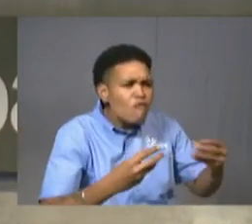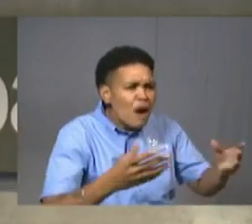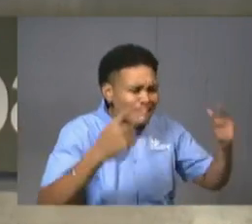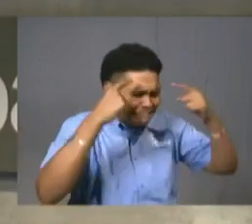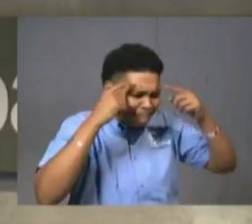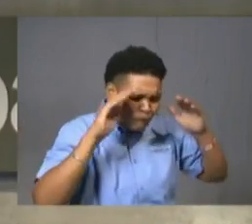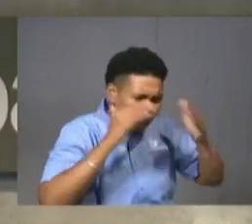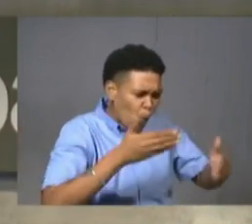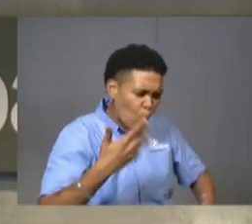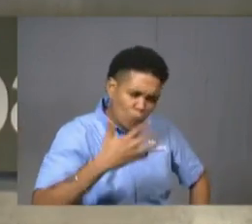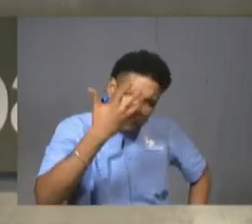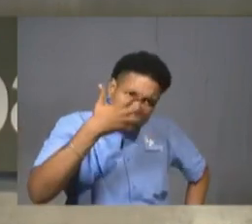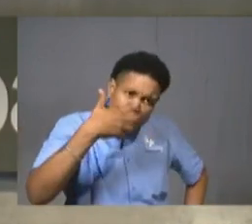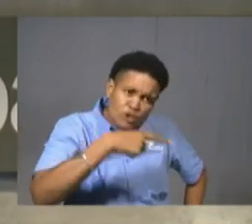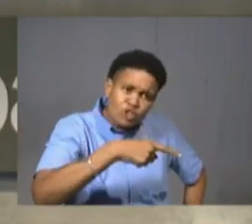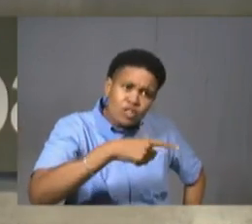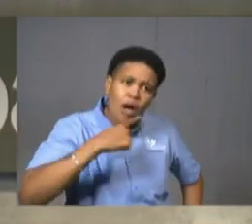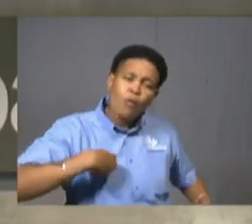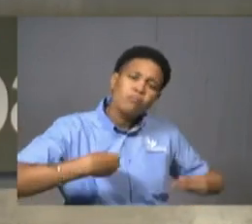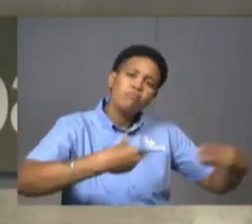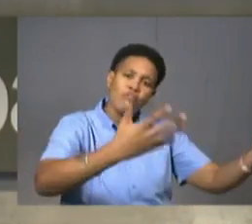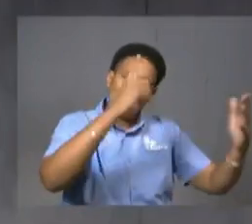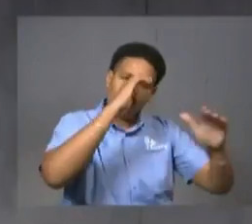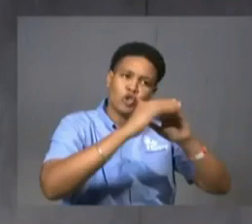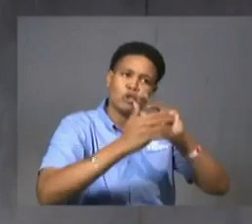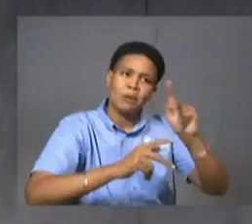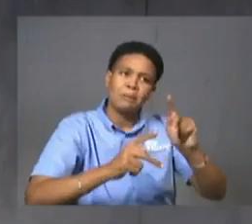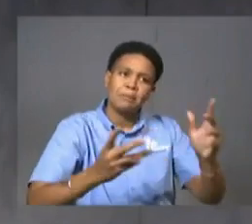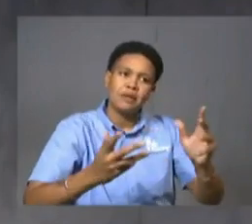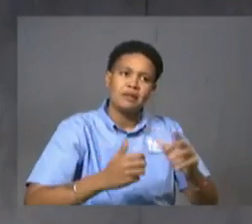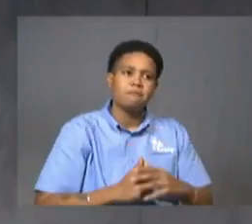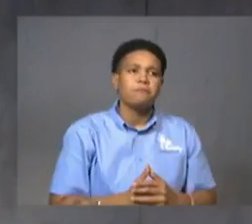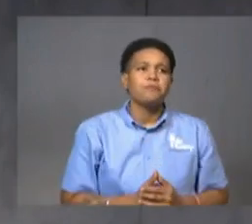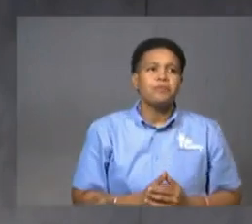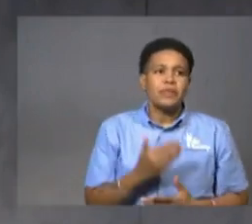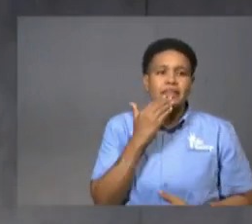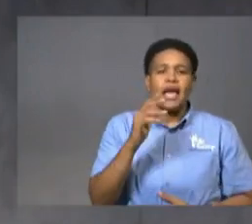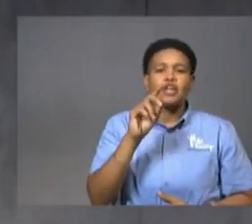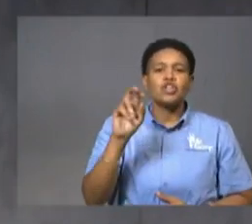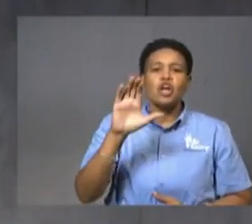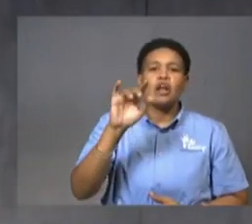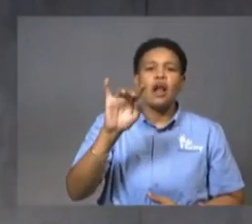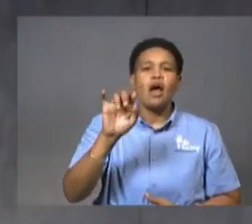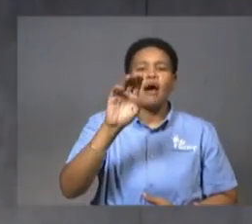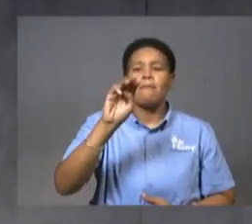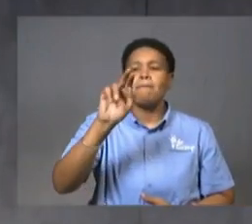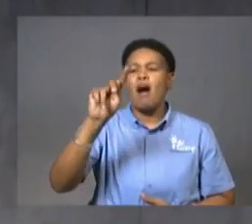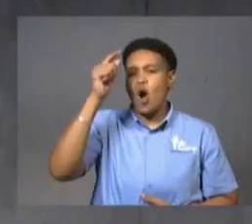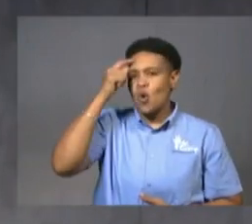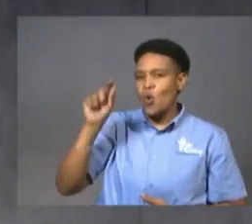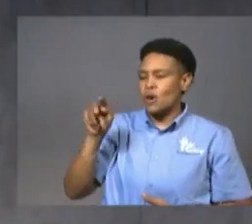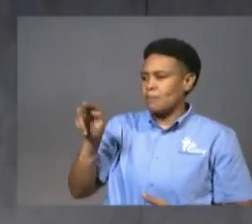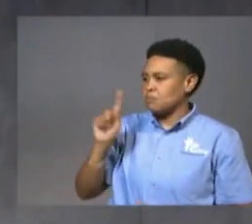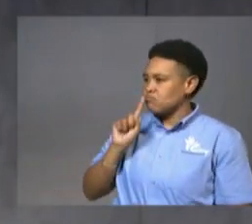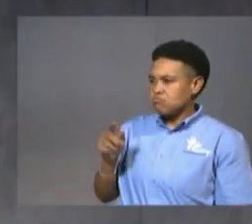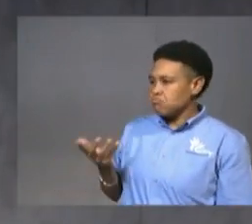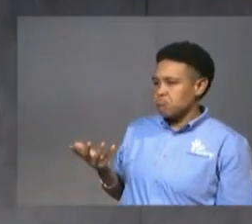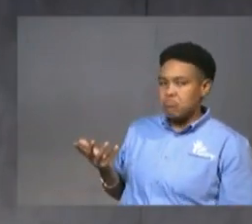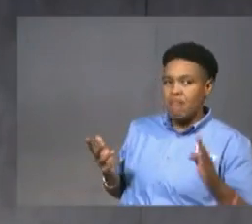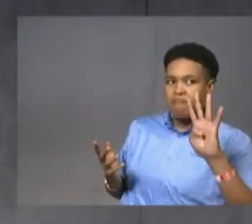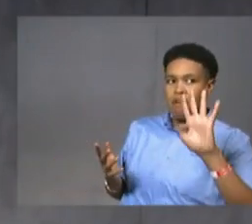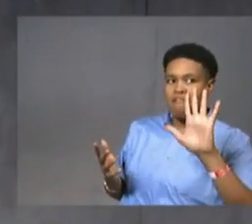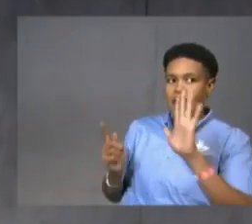we have delivered for the Jamaican people. Thank you very much, Dr. Clark. Now, Mr. Mark Golding of the PNP will rebut in 45